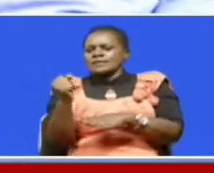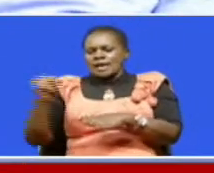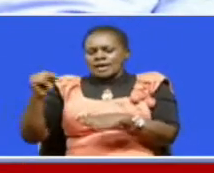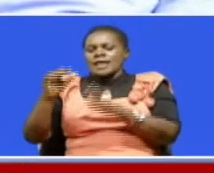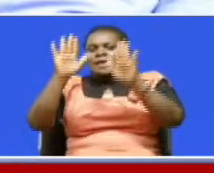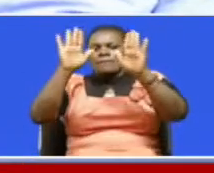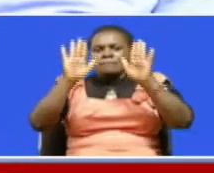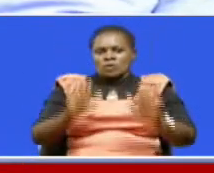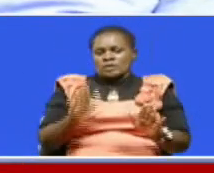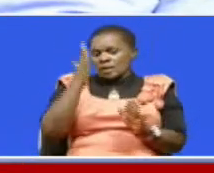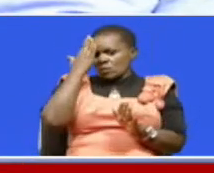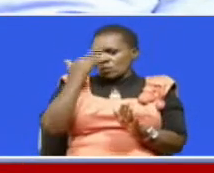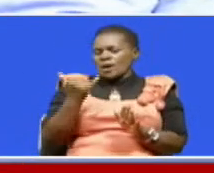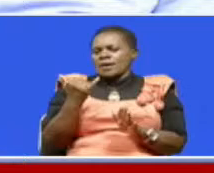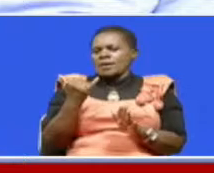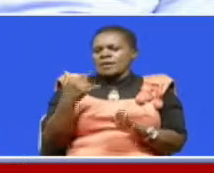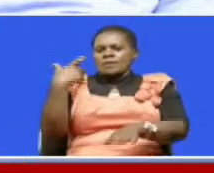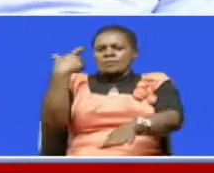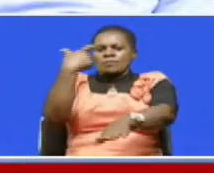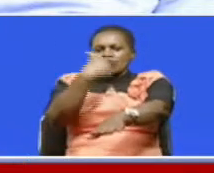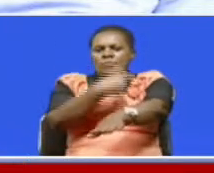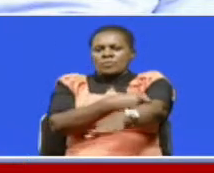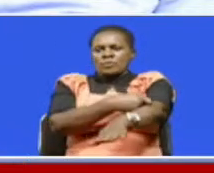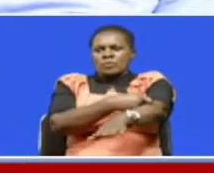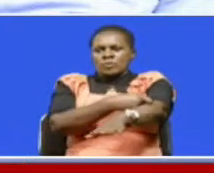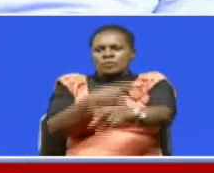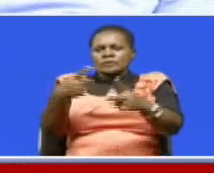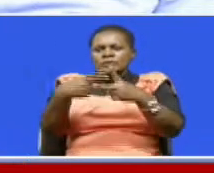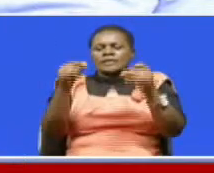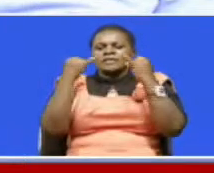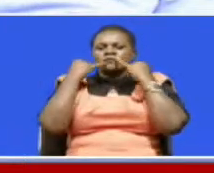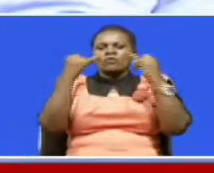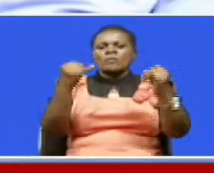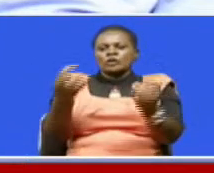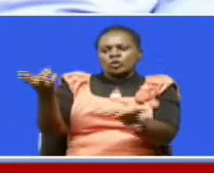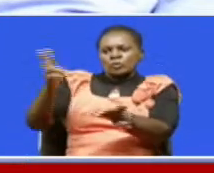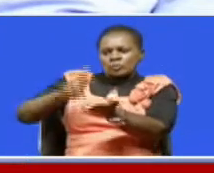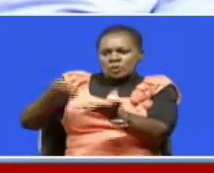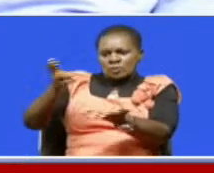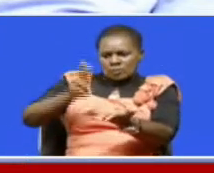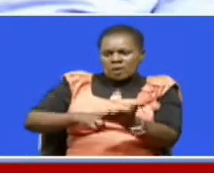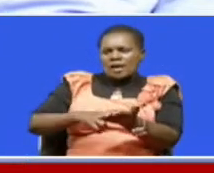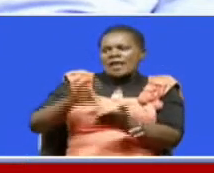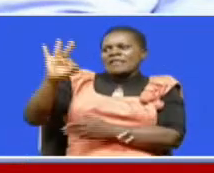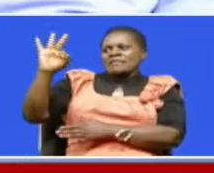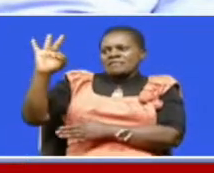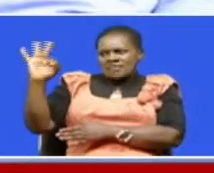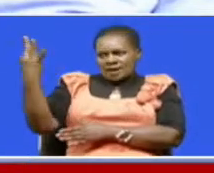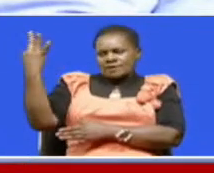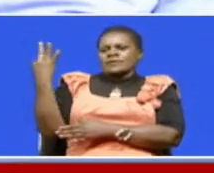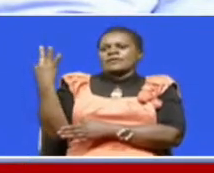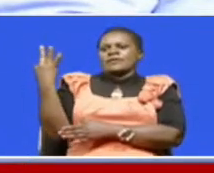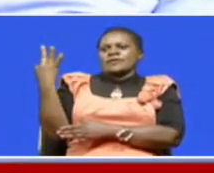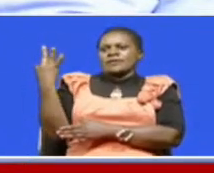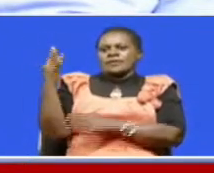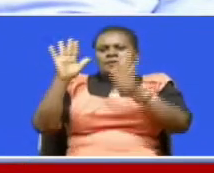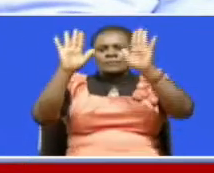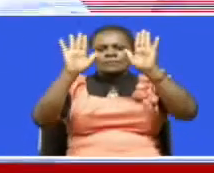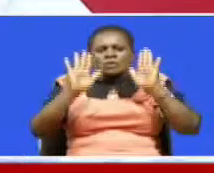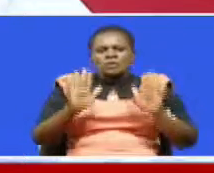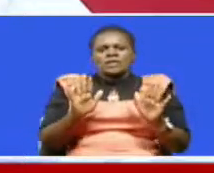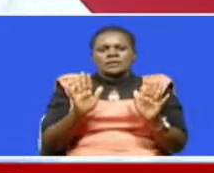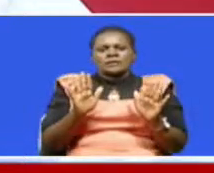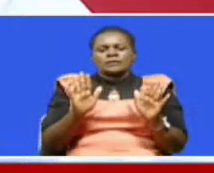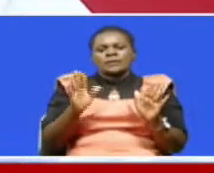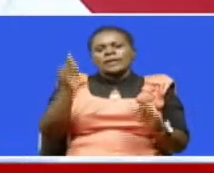is important so that, as the vaccine is being rolled out, this information is captured. All right. Then the third thing that is also important is